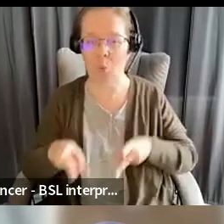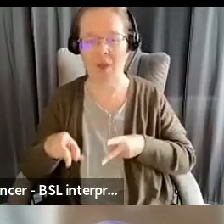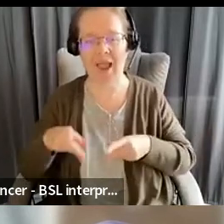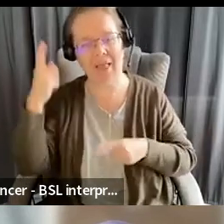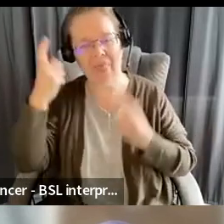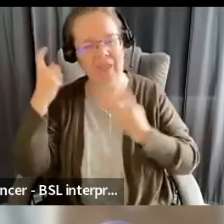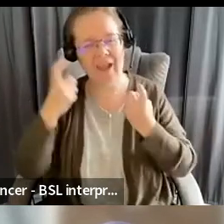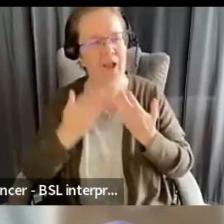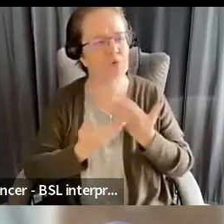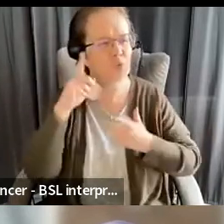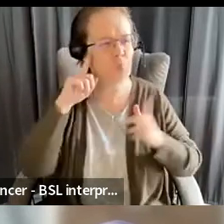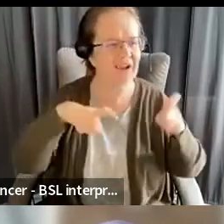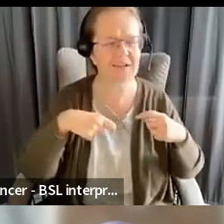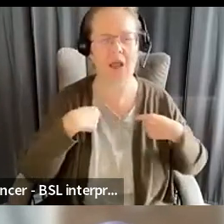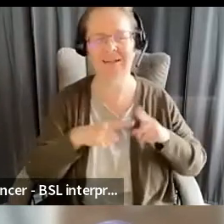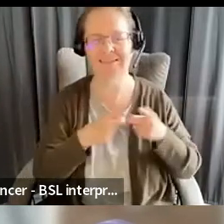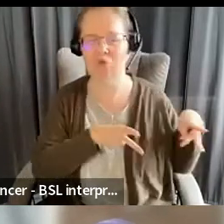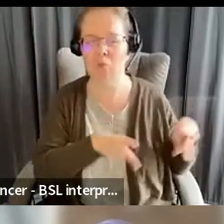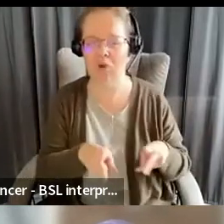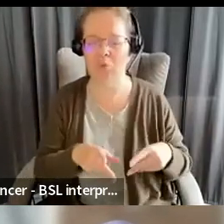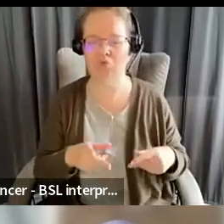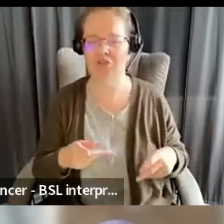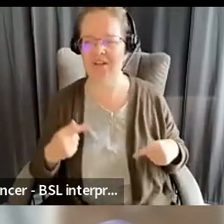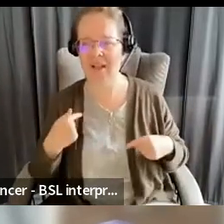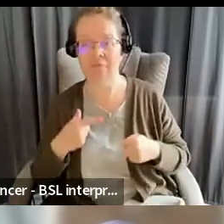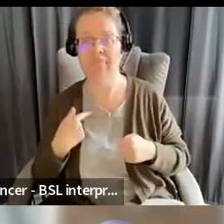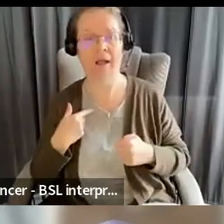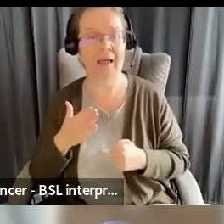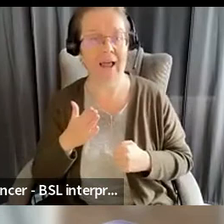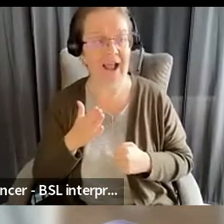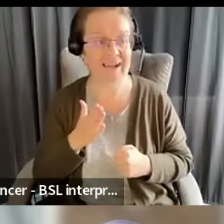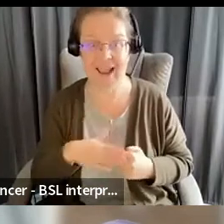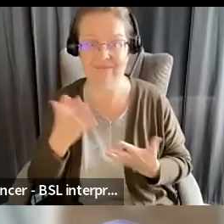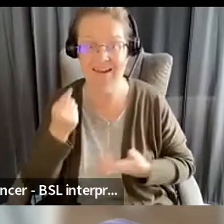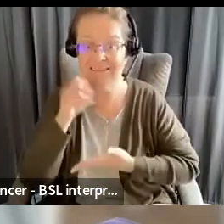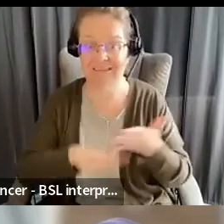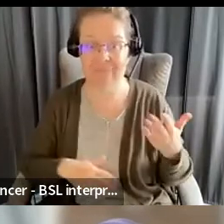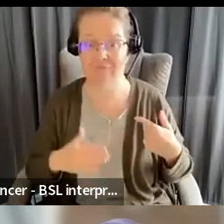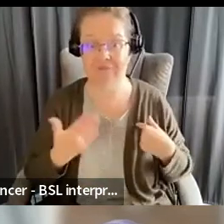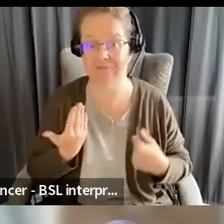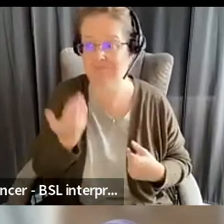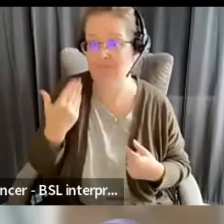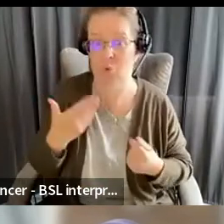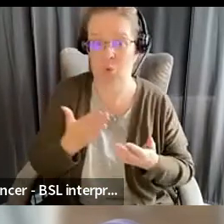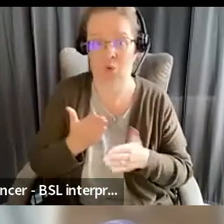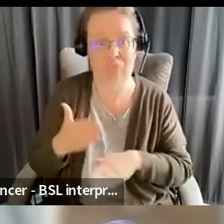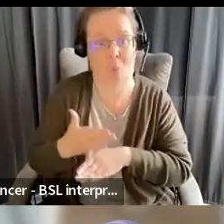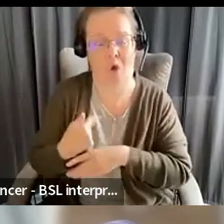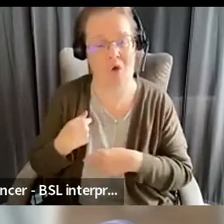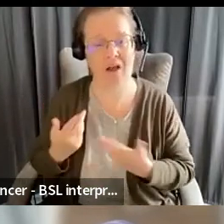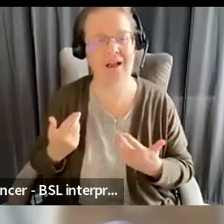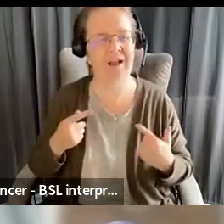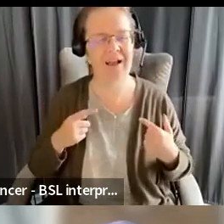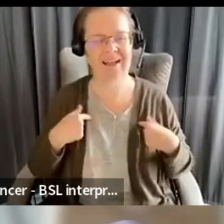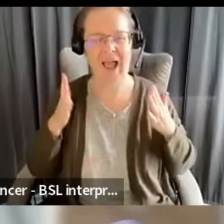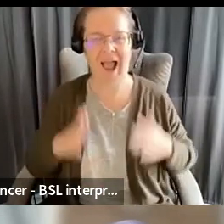They appreciate almost like a different approach, which is something that I've never had myself in a career before. You've always kind of had to